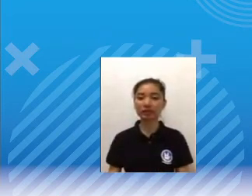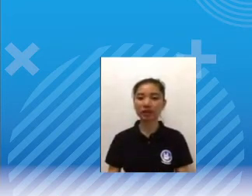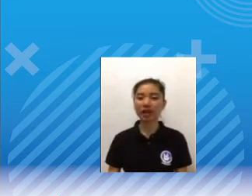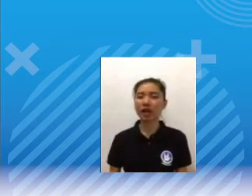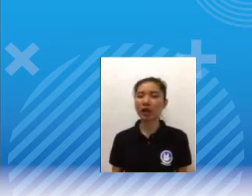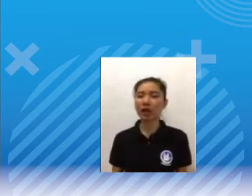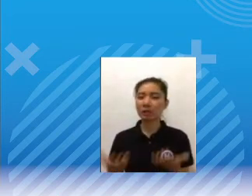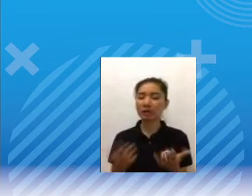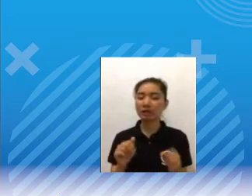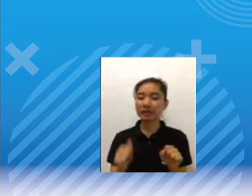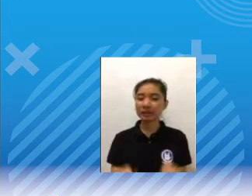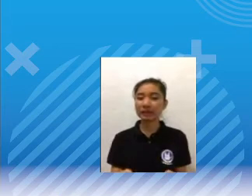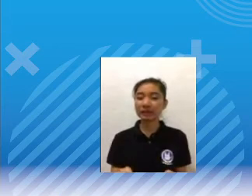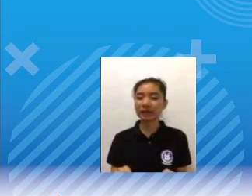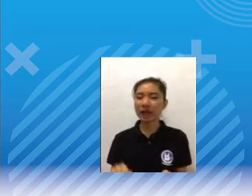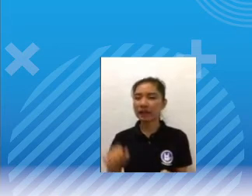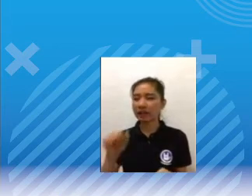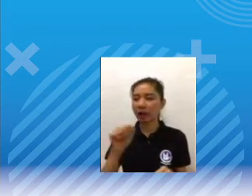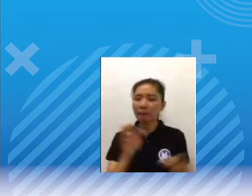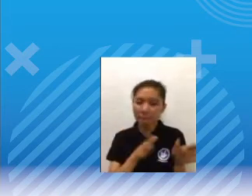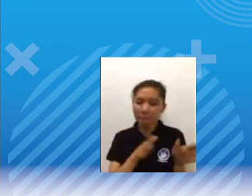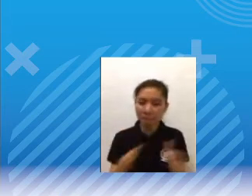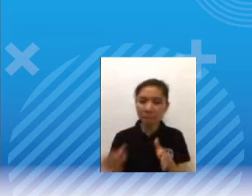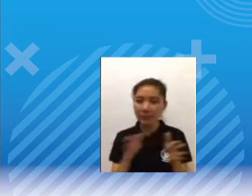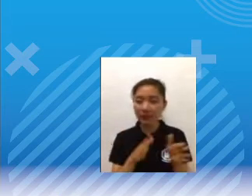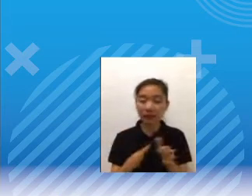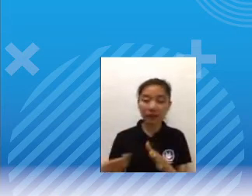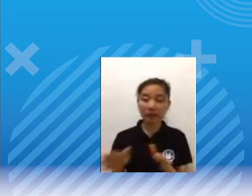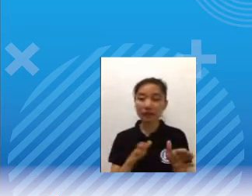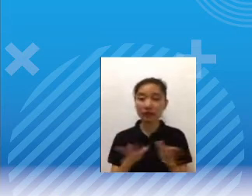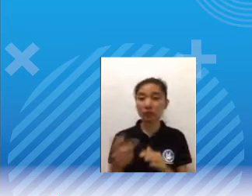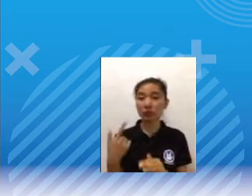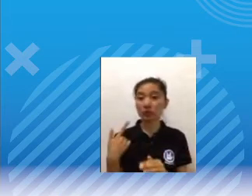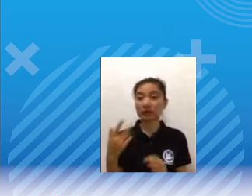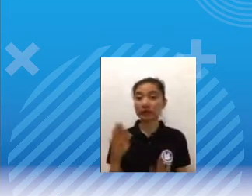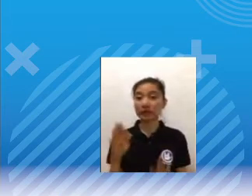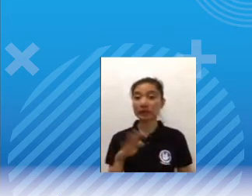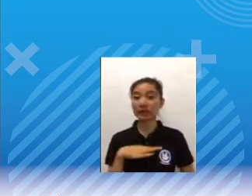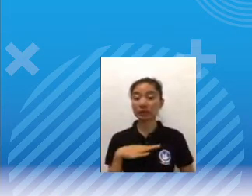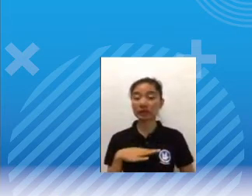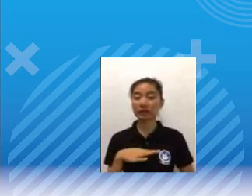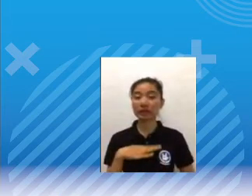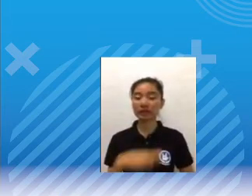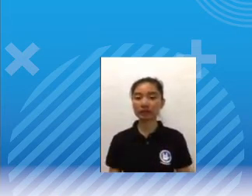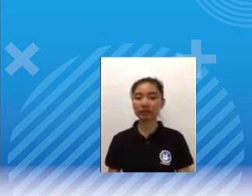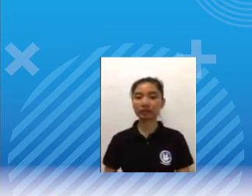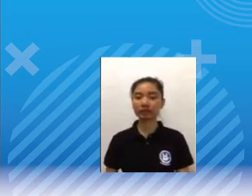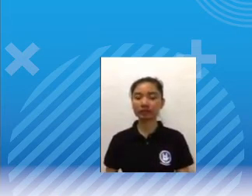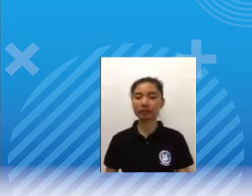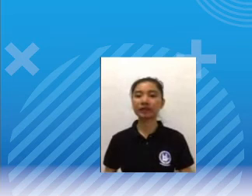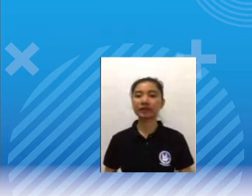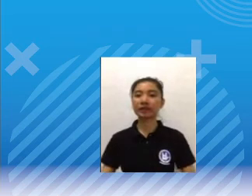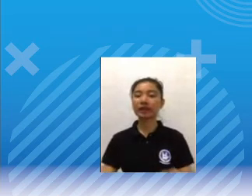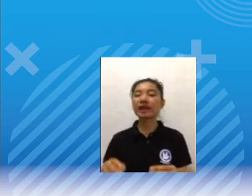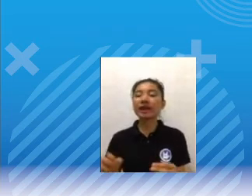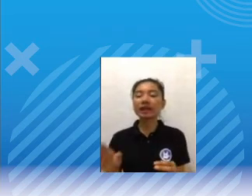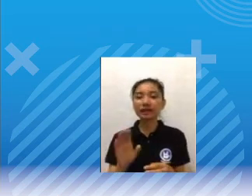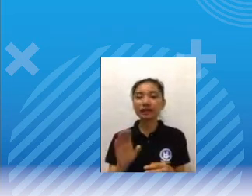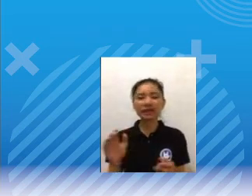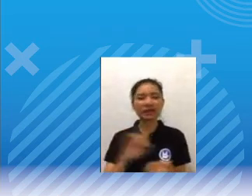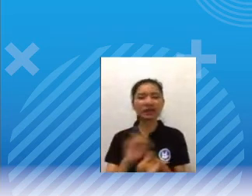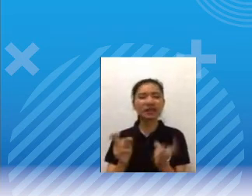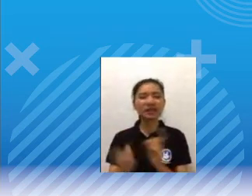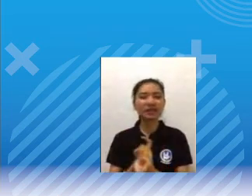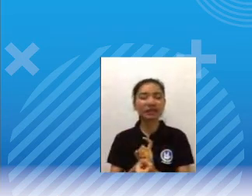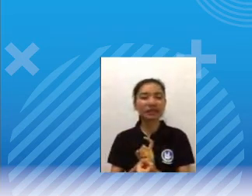sa pagpaplano on how to set those boundaries. Also, siguro to change our attitude kasi madalas